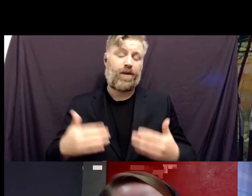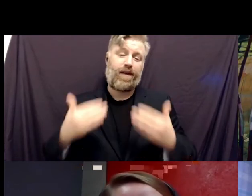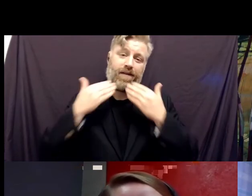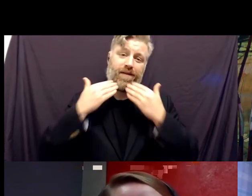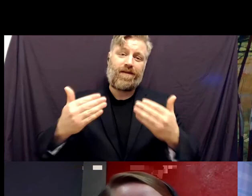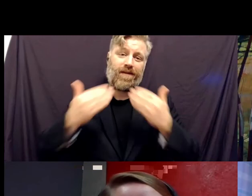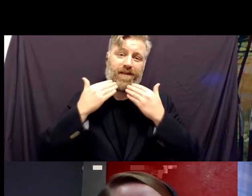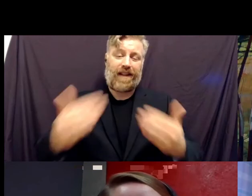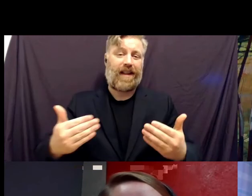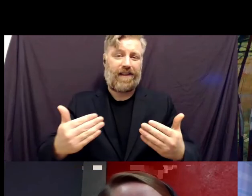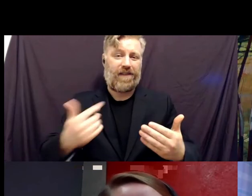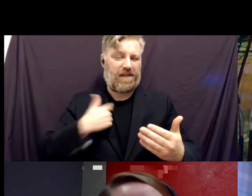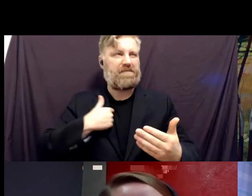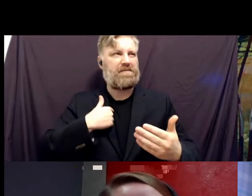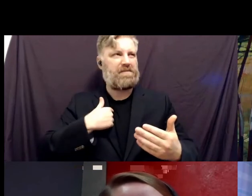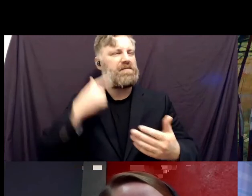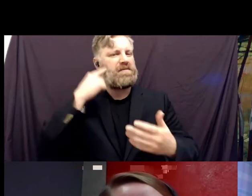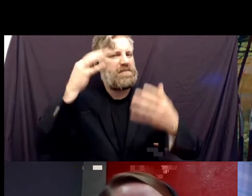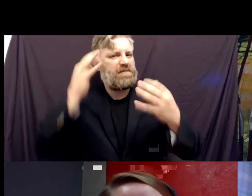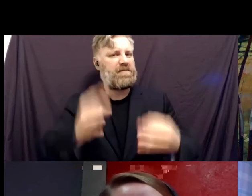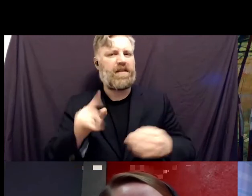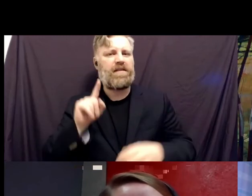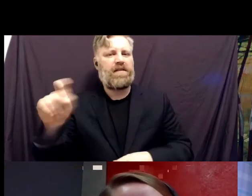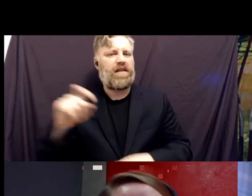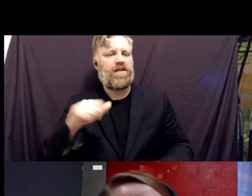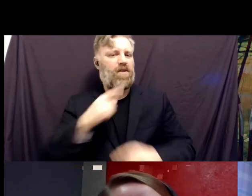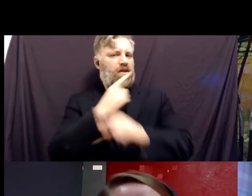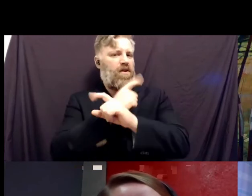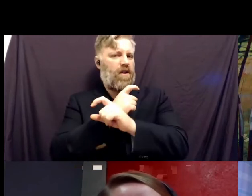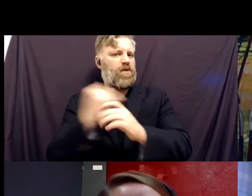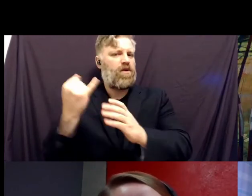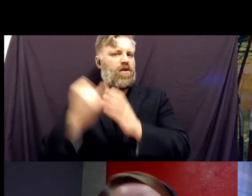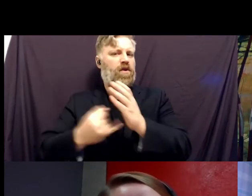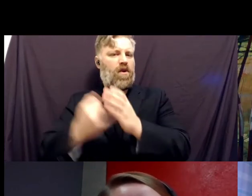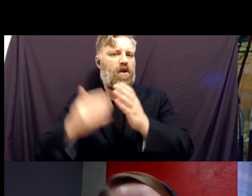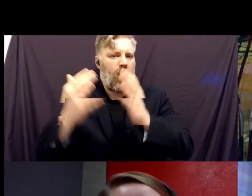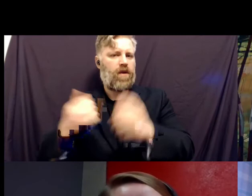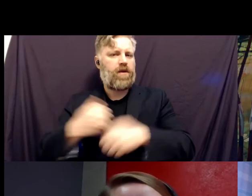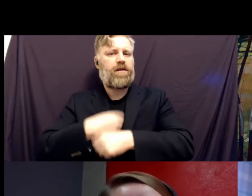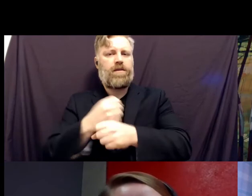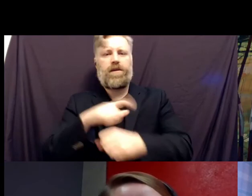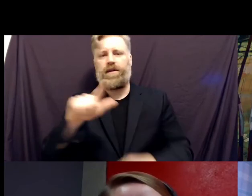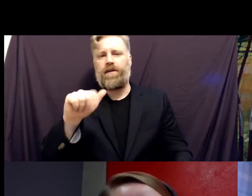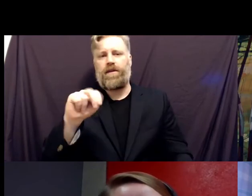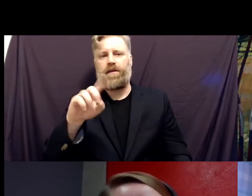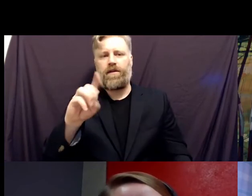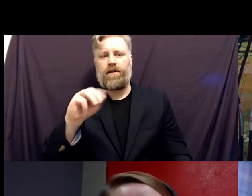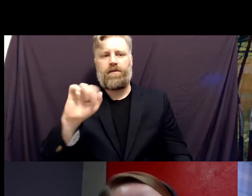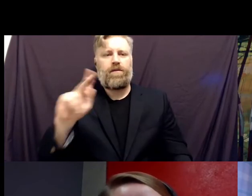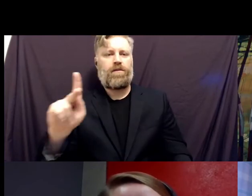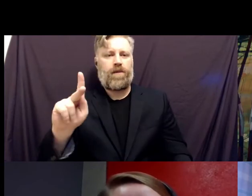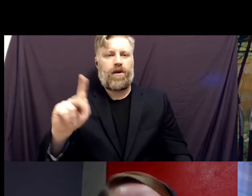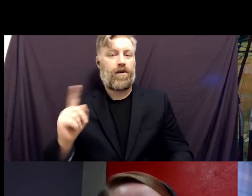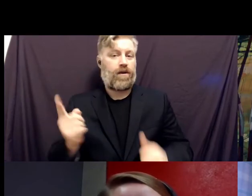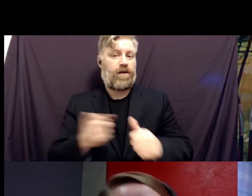Austrian artist to create a landmark, a Corone, the first Corone